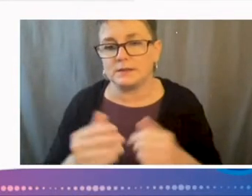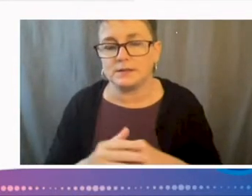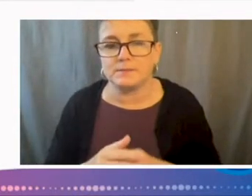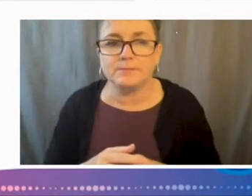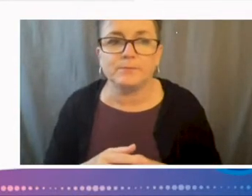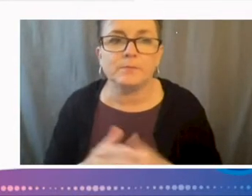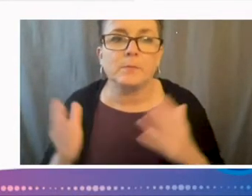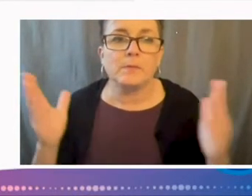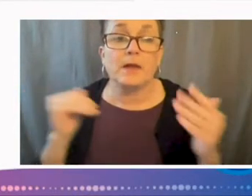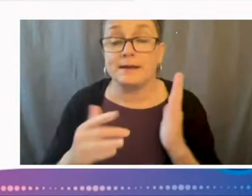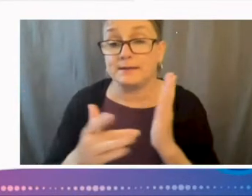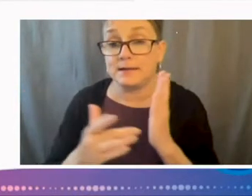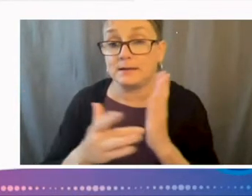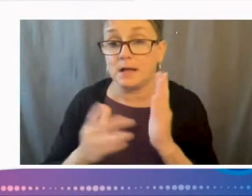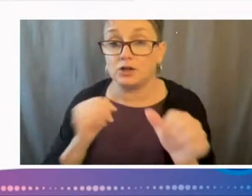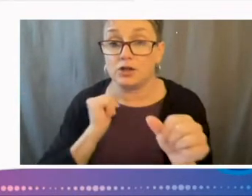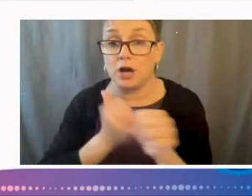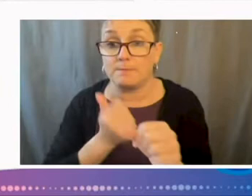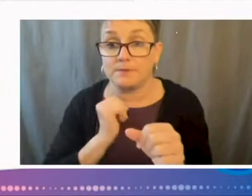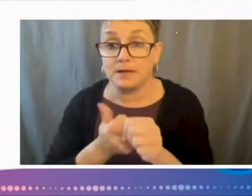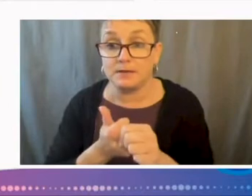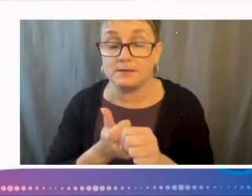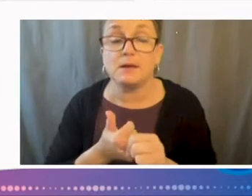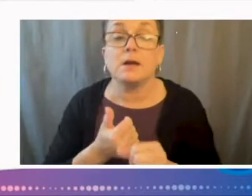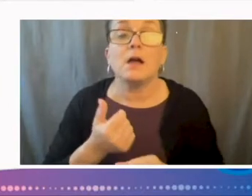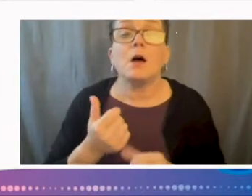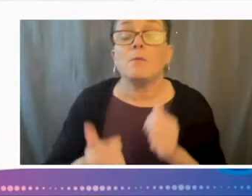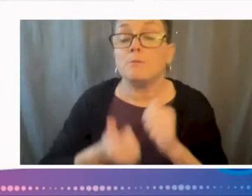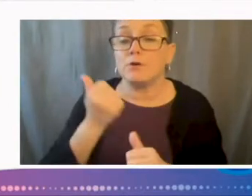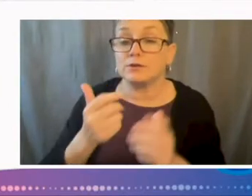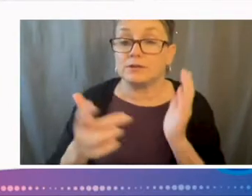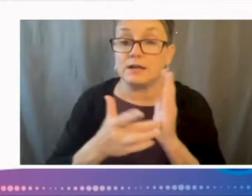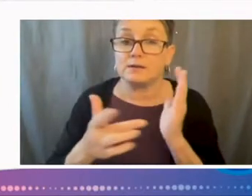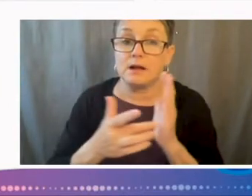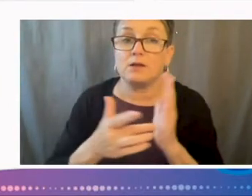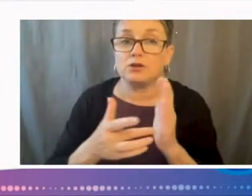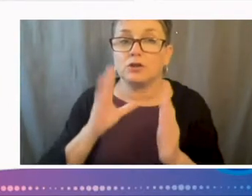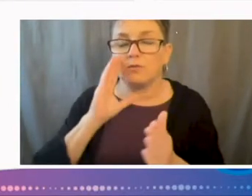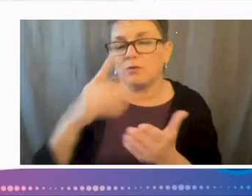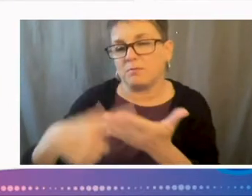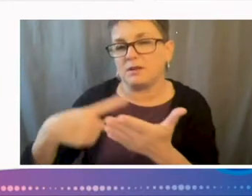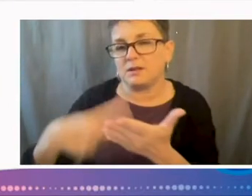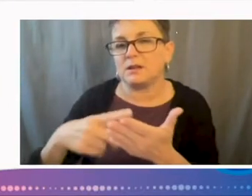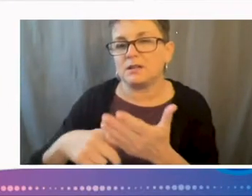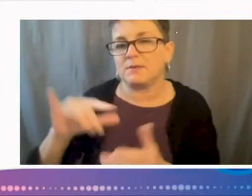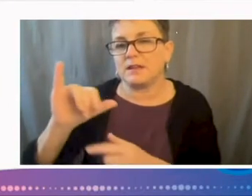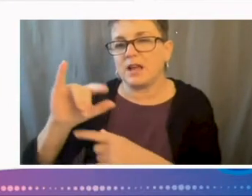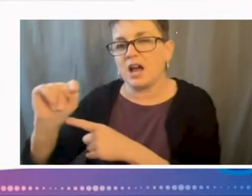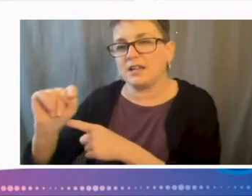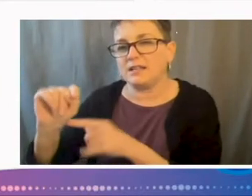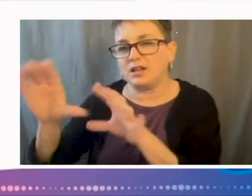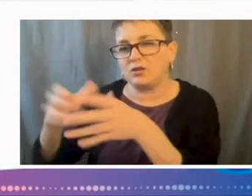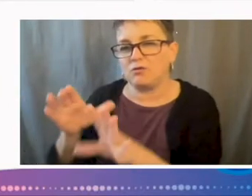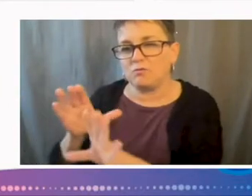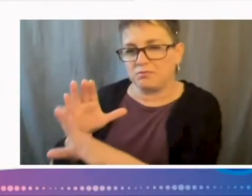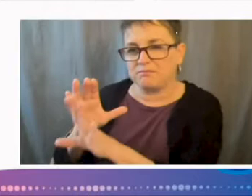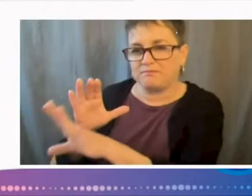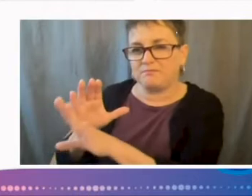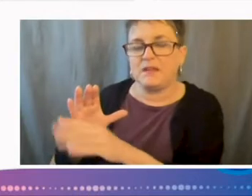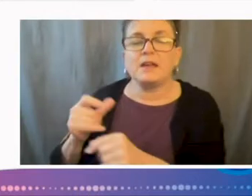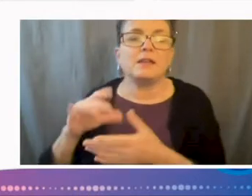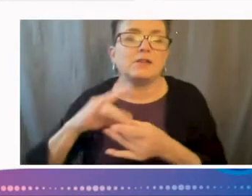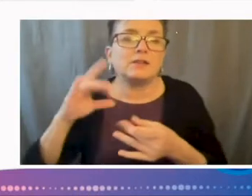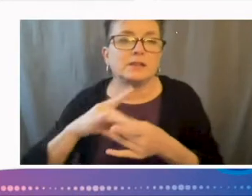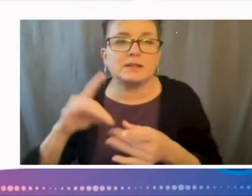Technology updates. Most of our technology will be discussed by the IT group's own Jen Park. He'll tell you about AccessLink Online, our